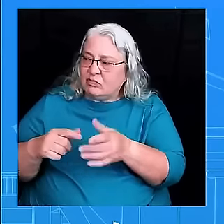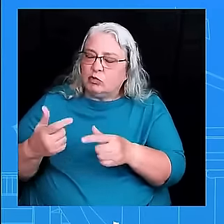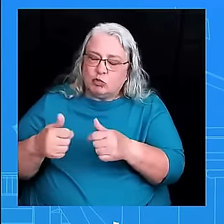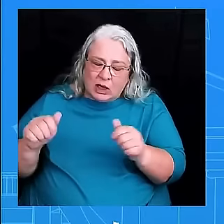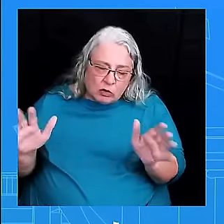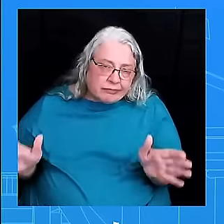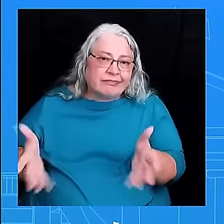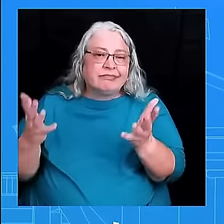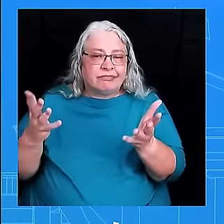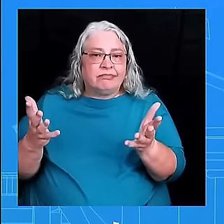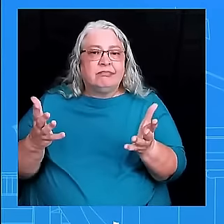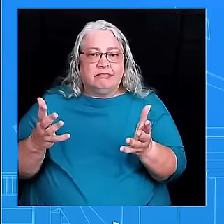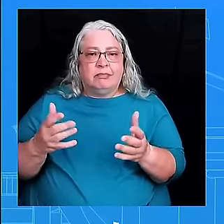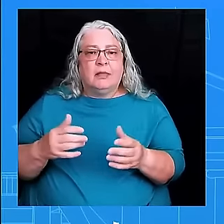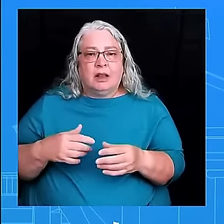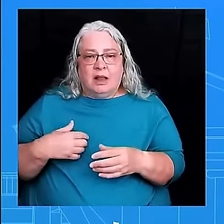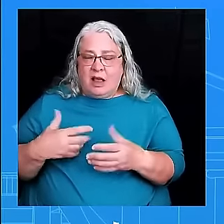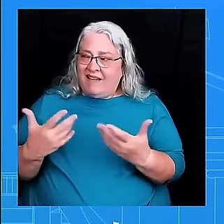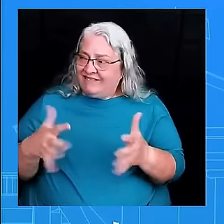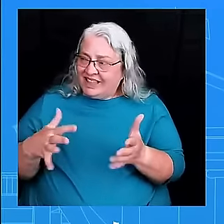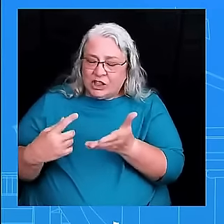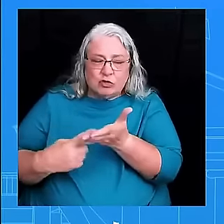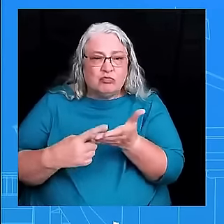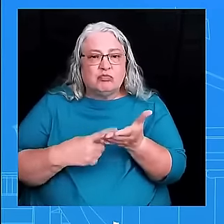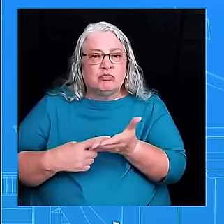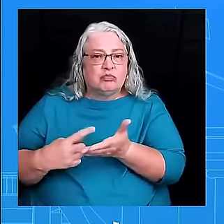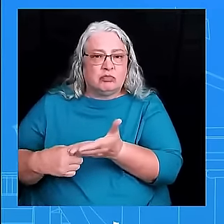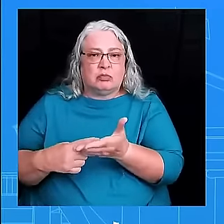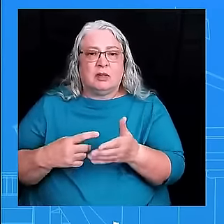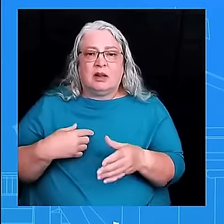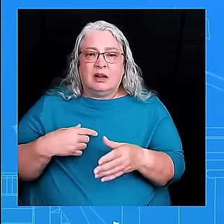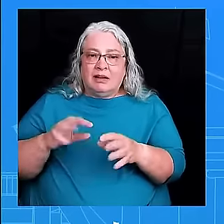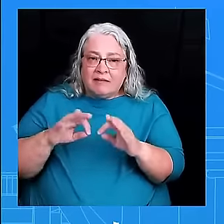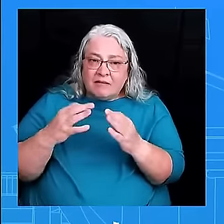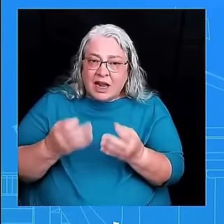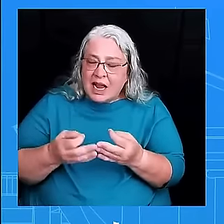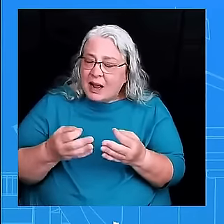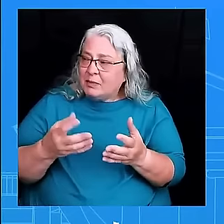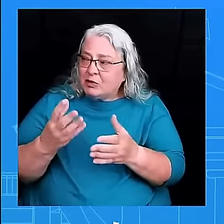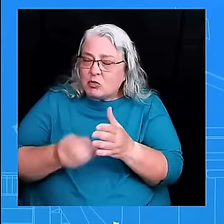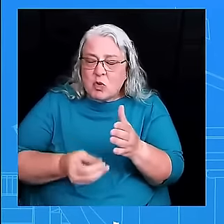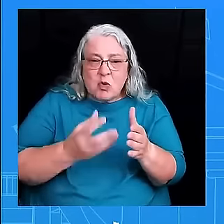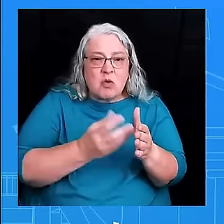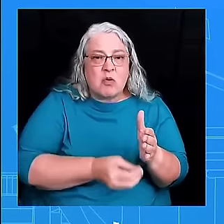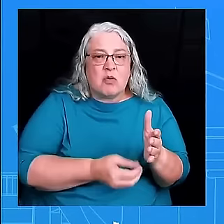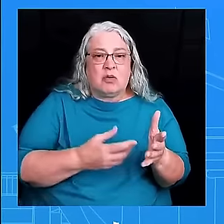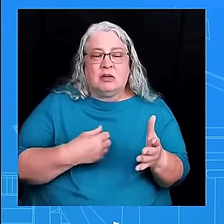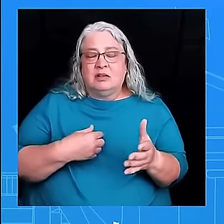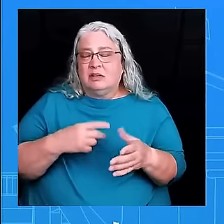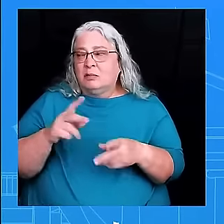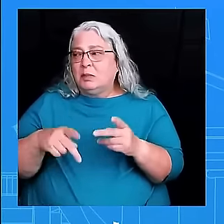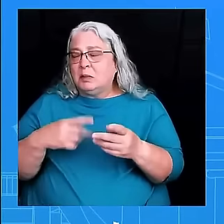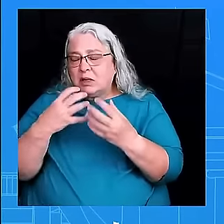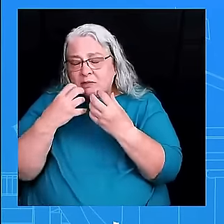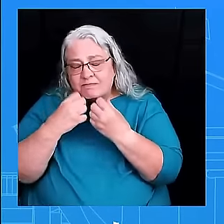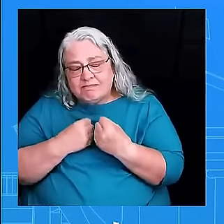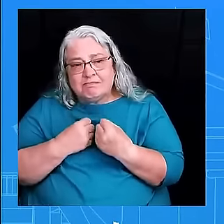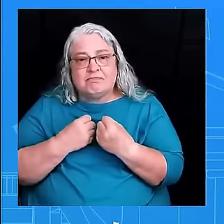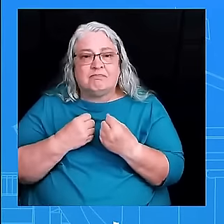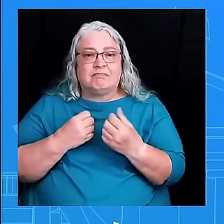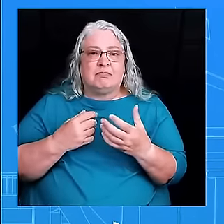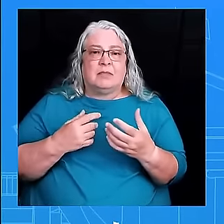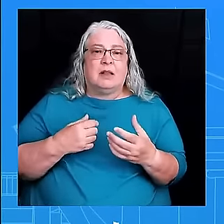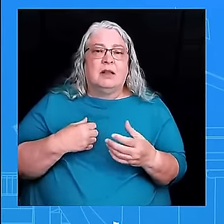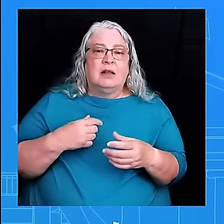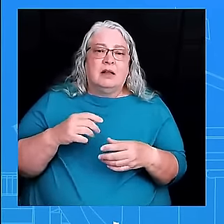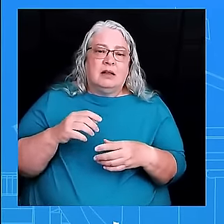Our hearts go out to the families who lost the loved ones on that day.